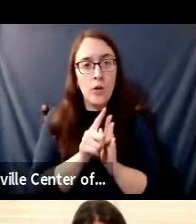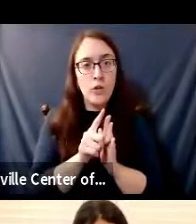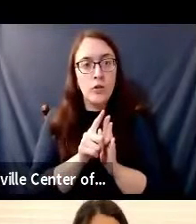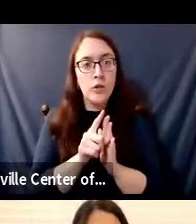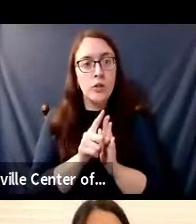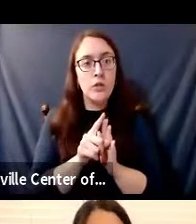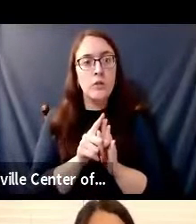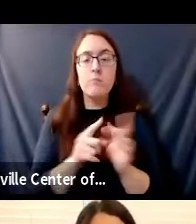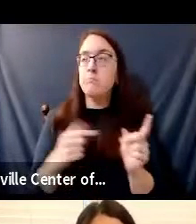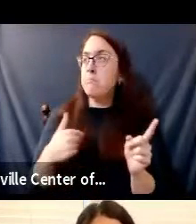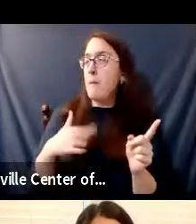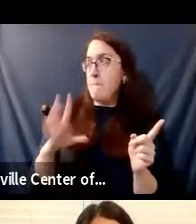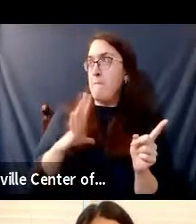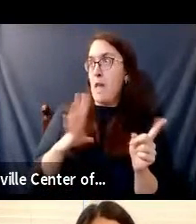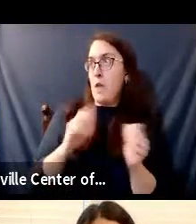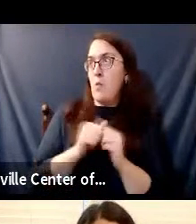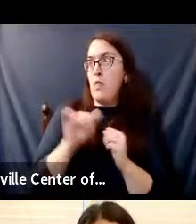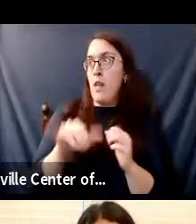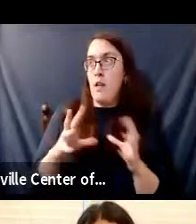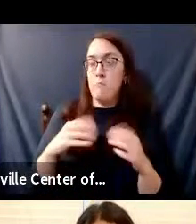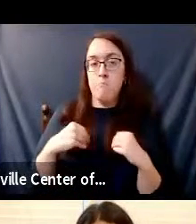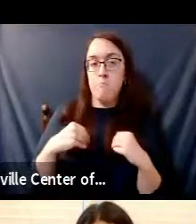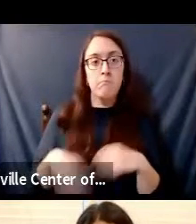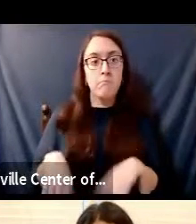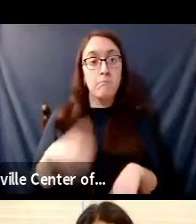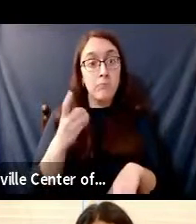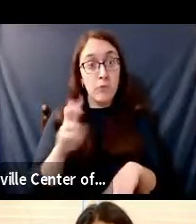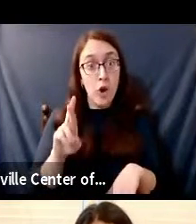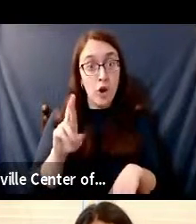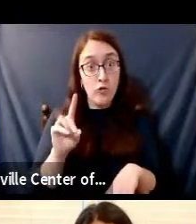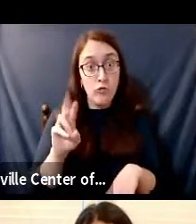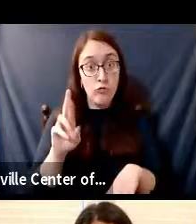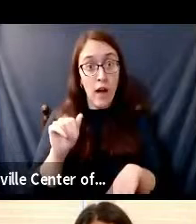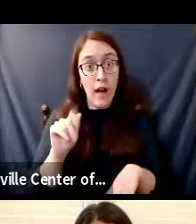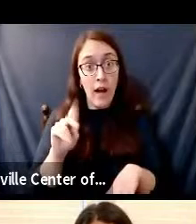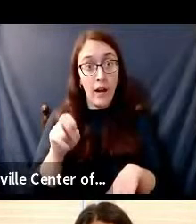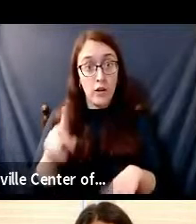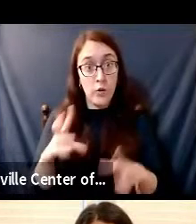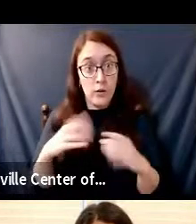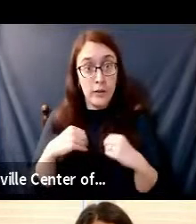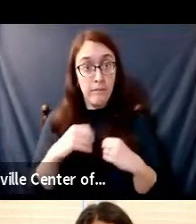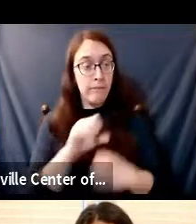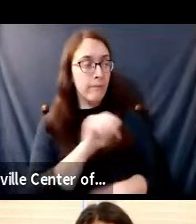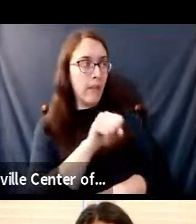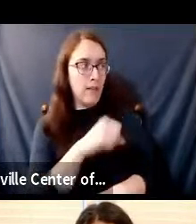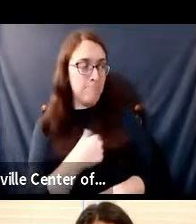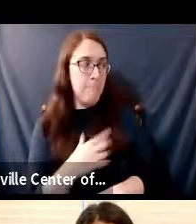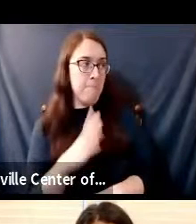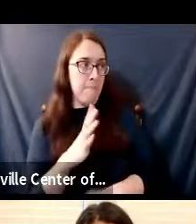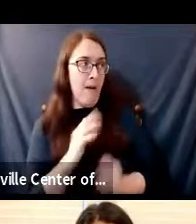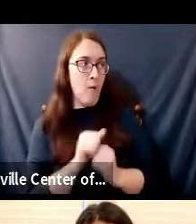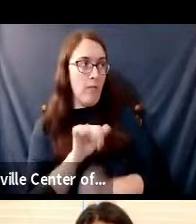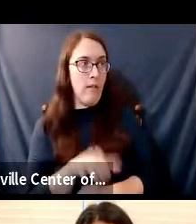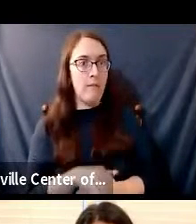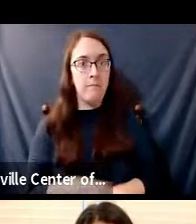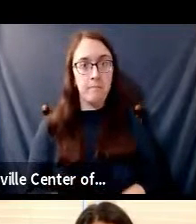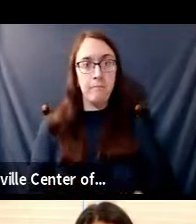I'm fine with that. Miss Dr. Drake, are you okay with that? I am.